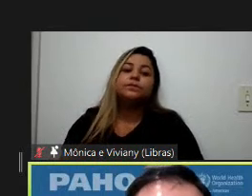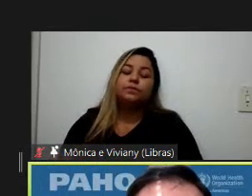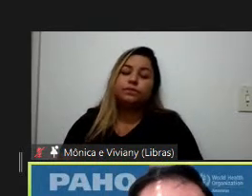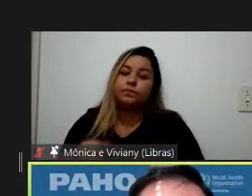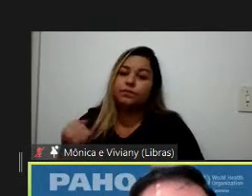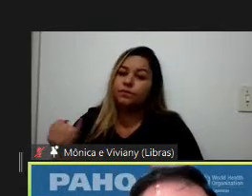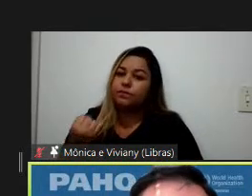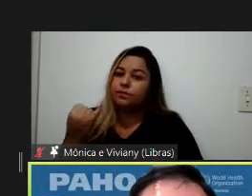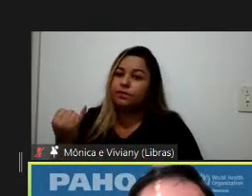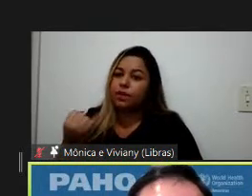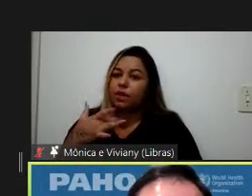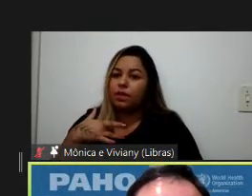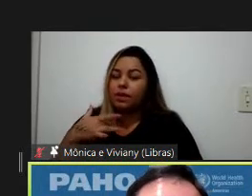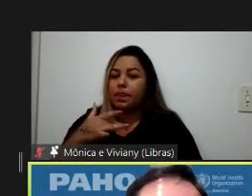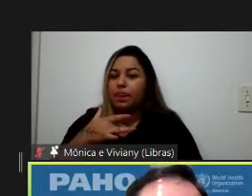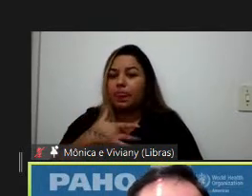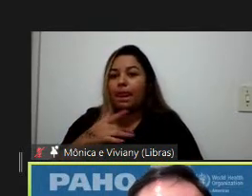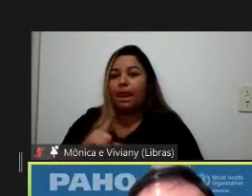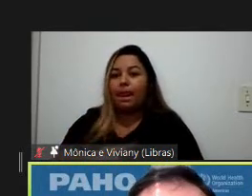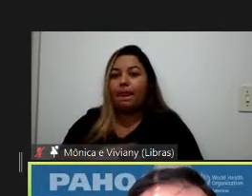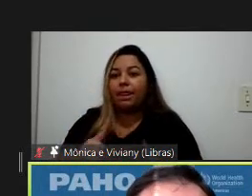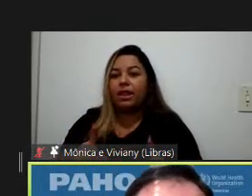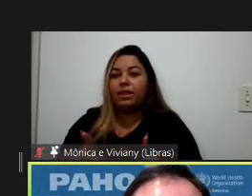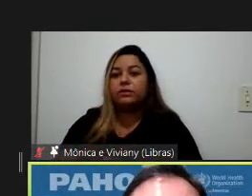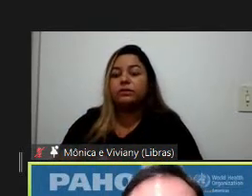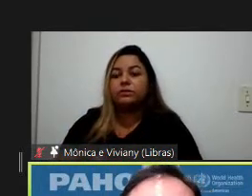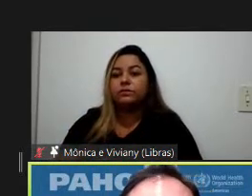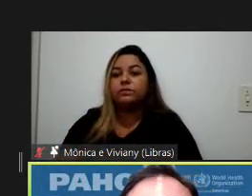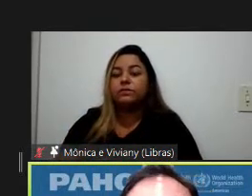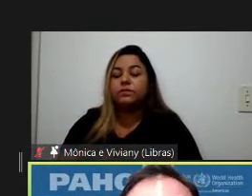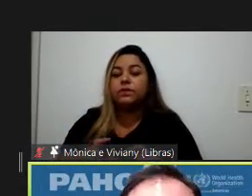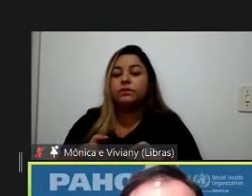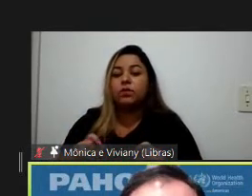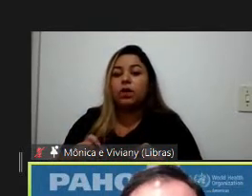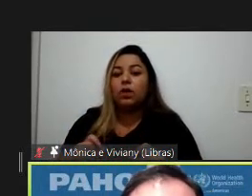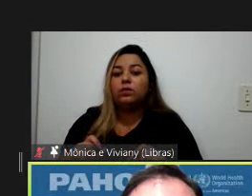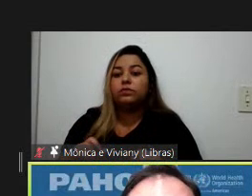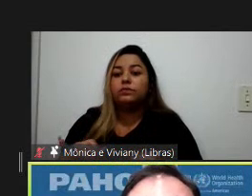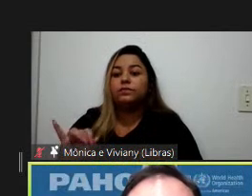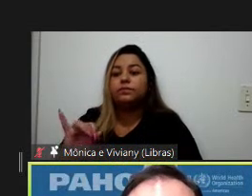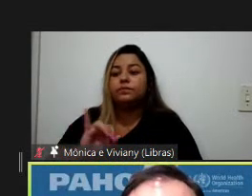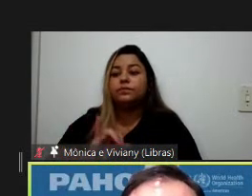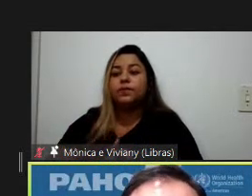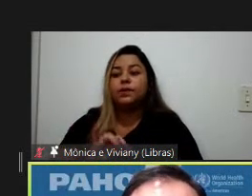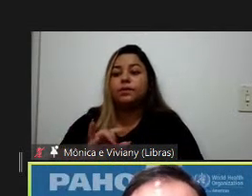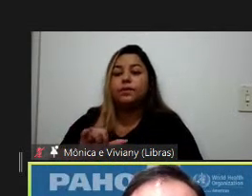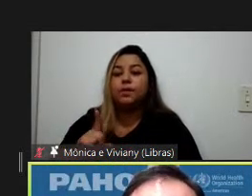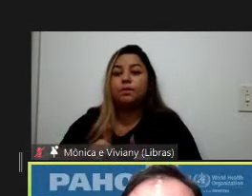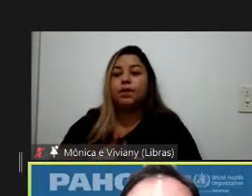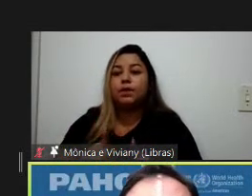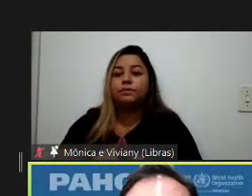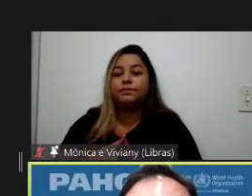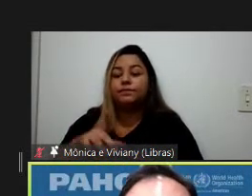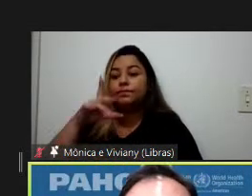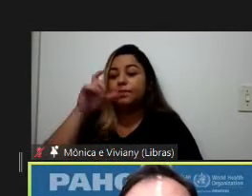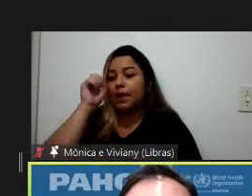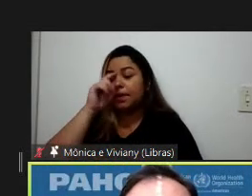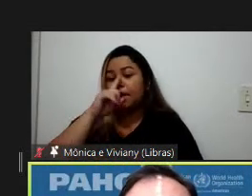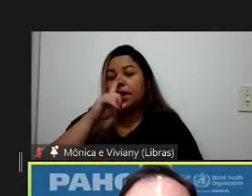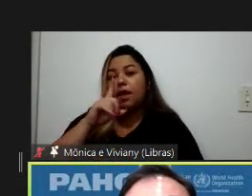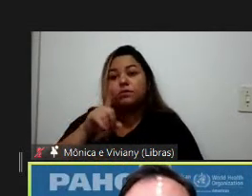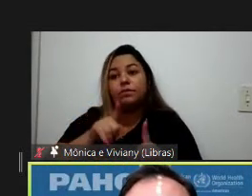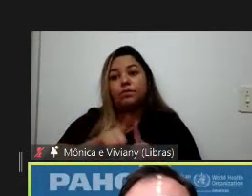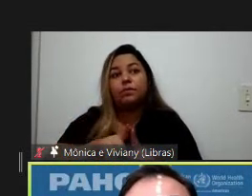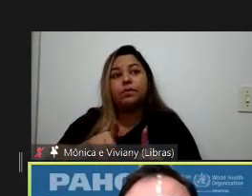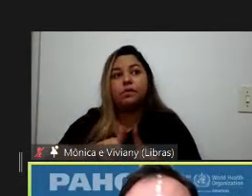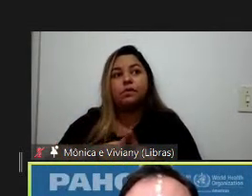governance of the authorities, and also has to do with the units and the centers of primary attention, the hospitals,